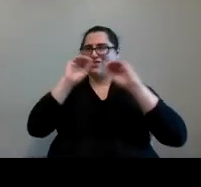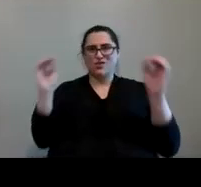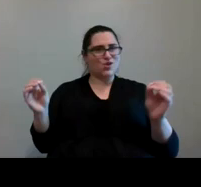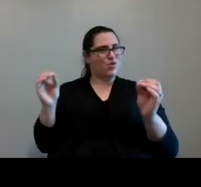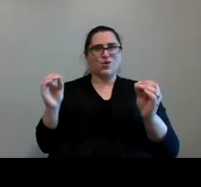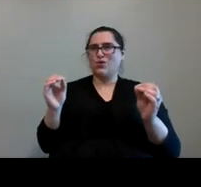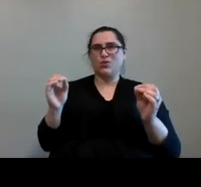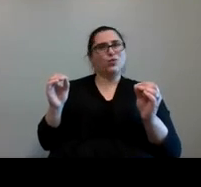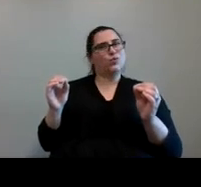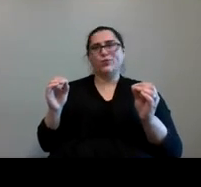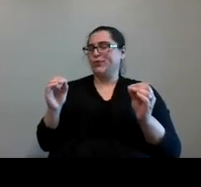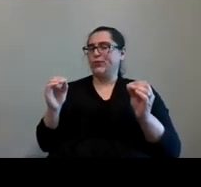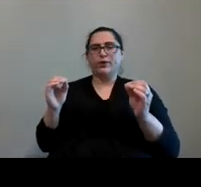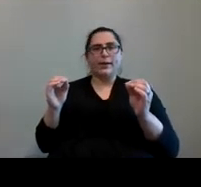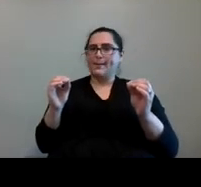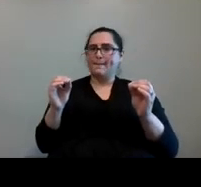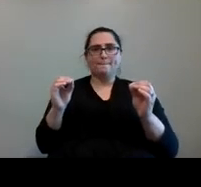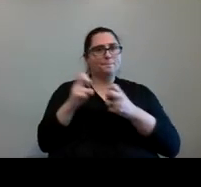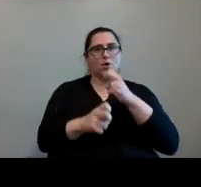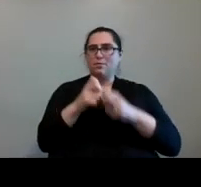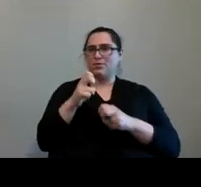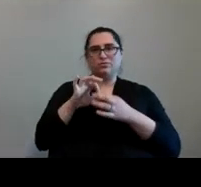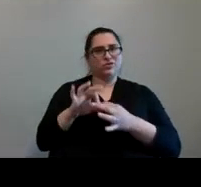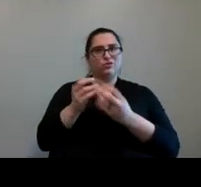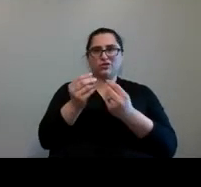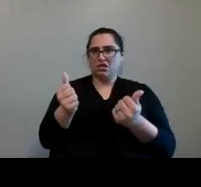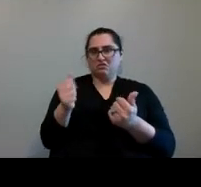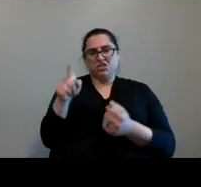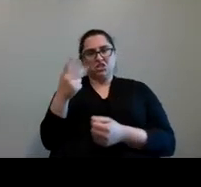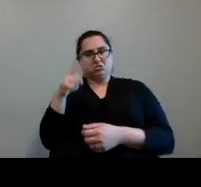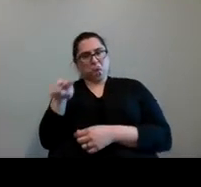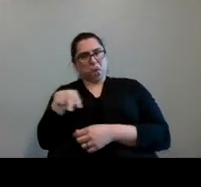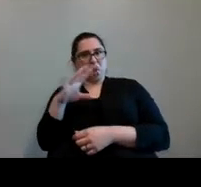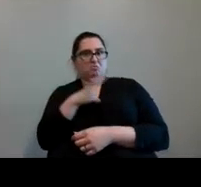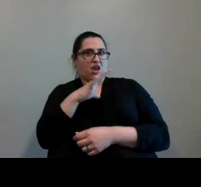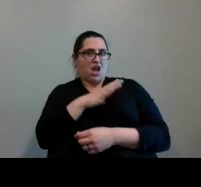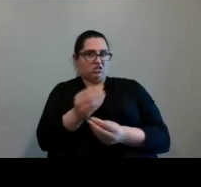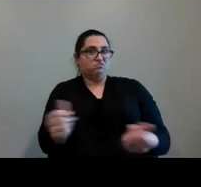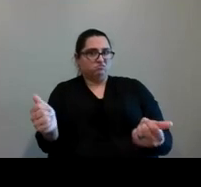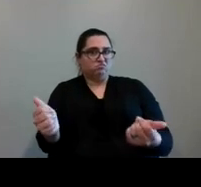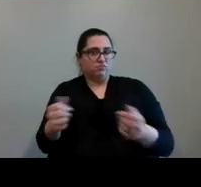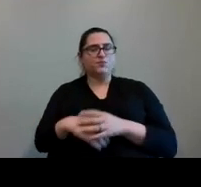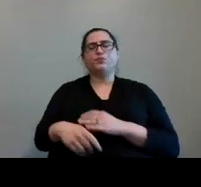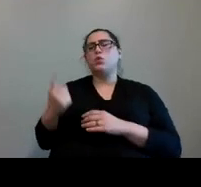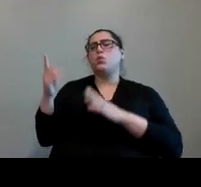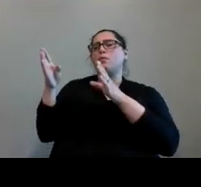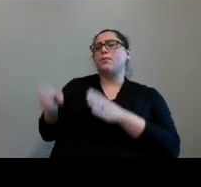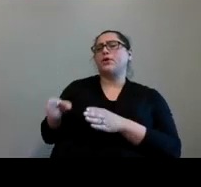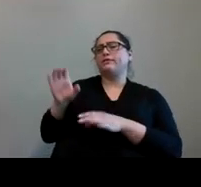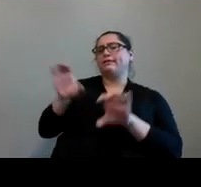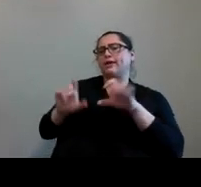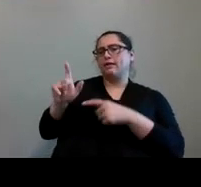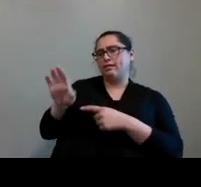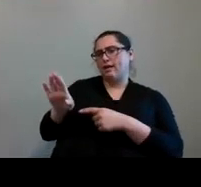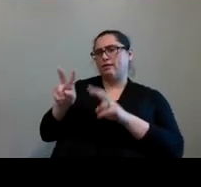no like problems with solubility. But there's someone in the chem lab that was actually looking at a protein